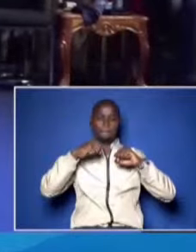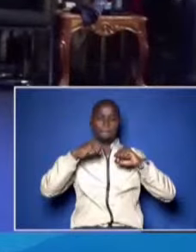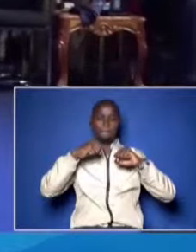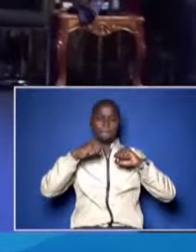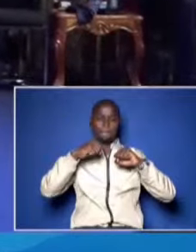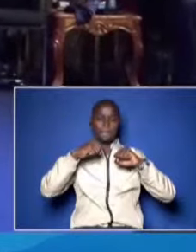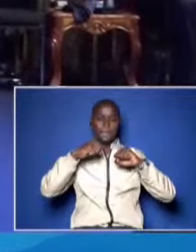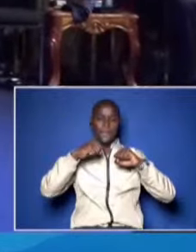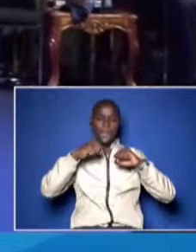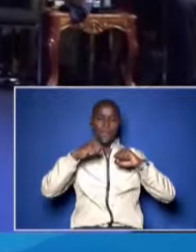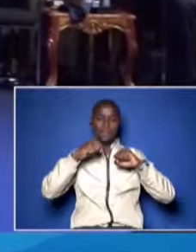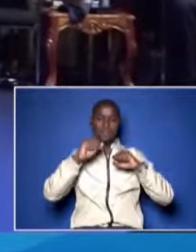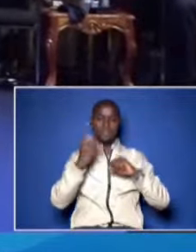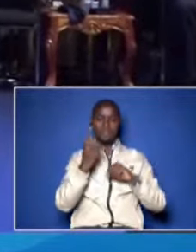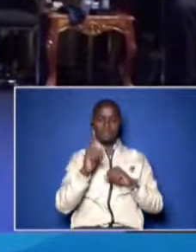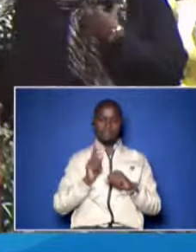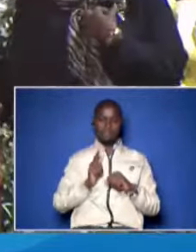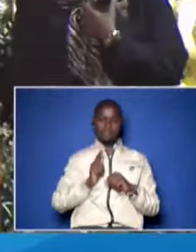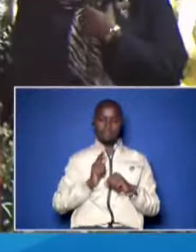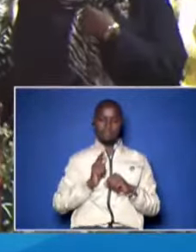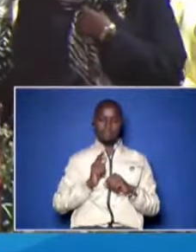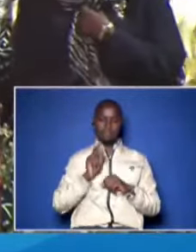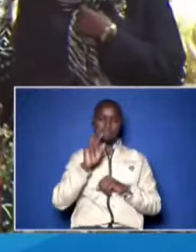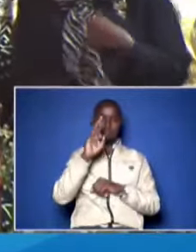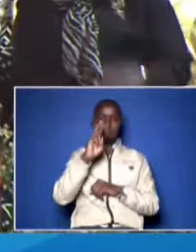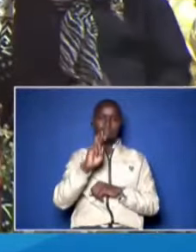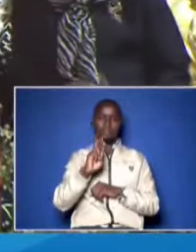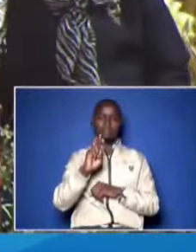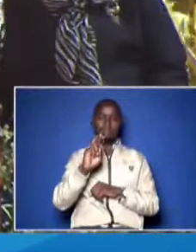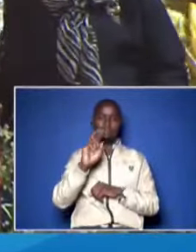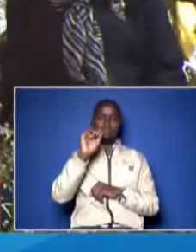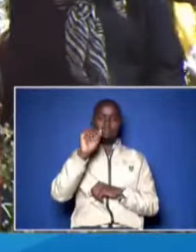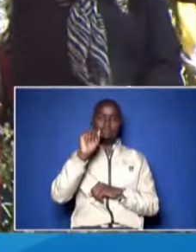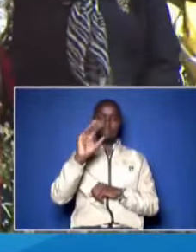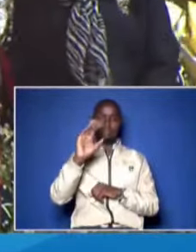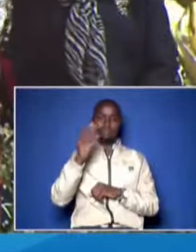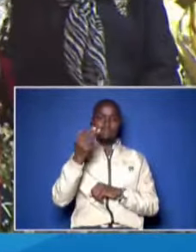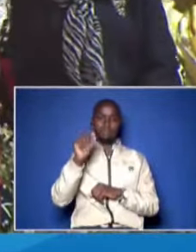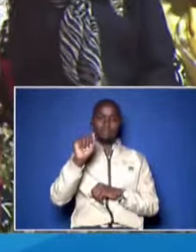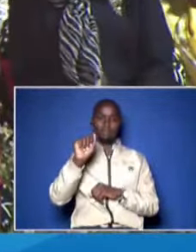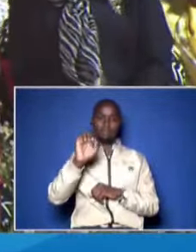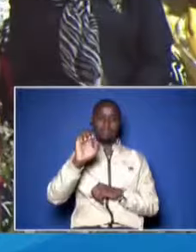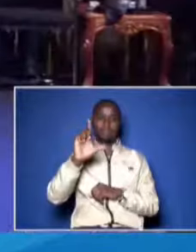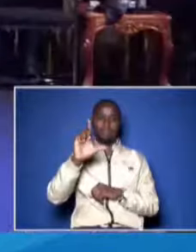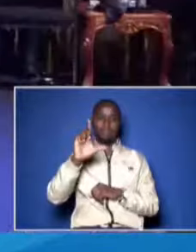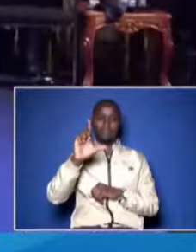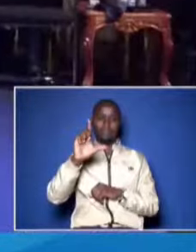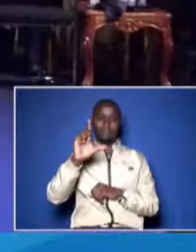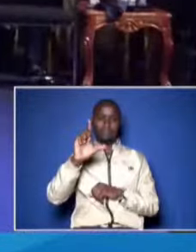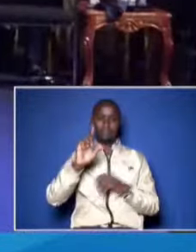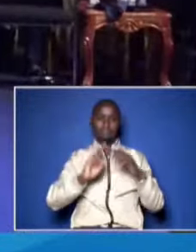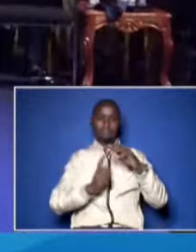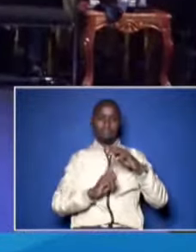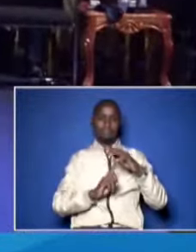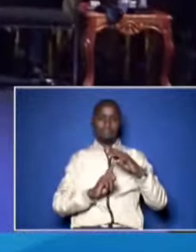Willam first lady Mrs Rachel M Deputy